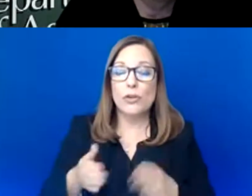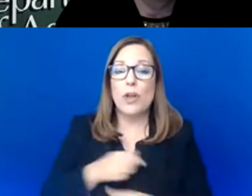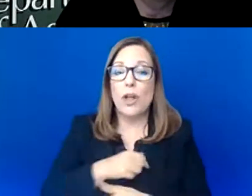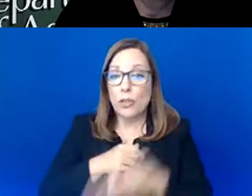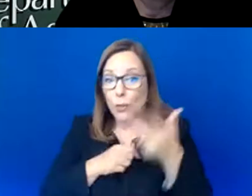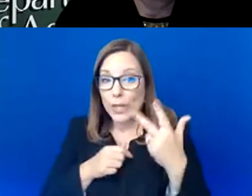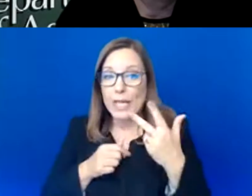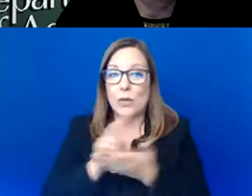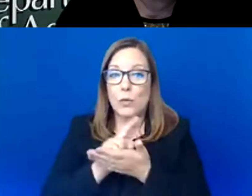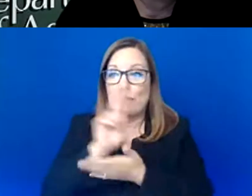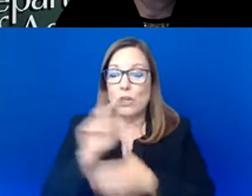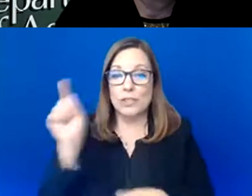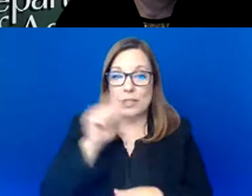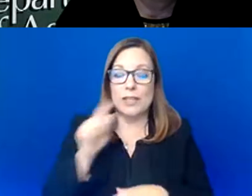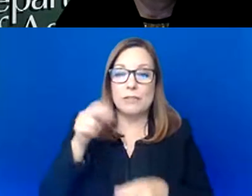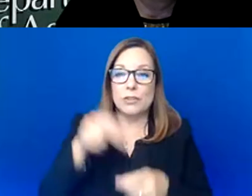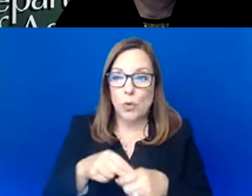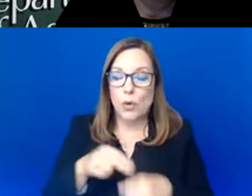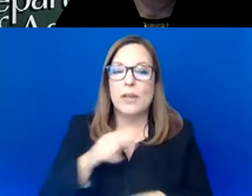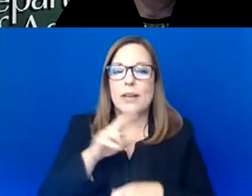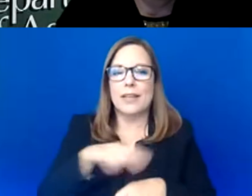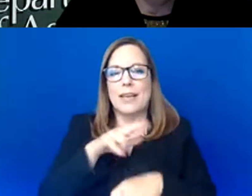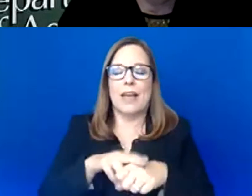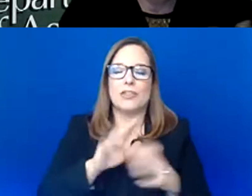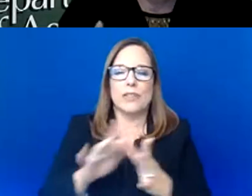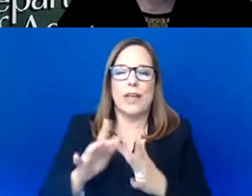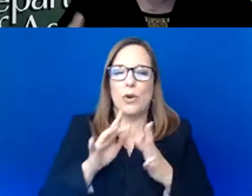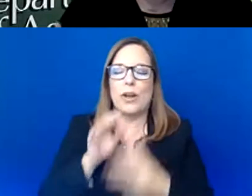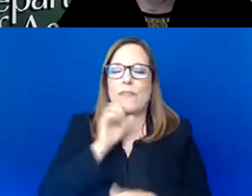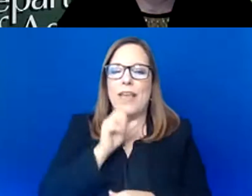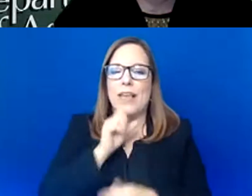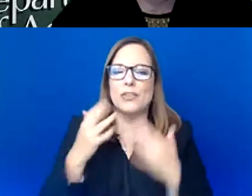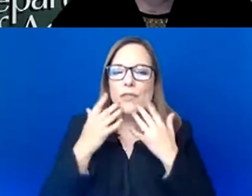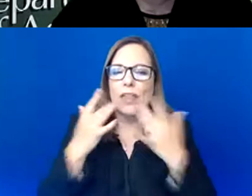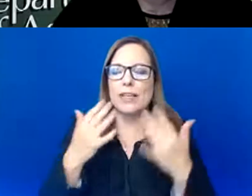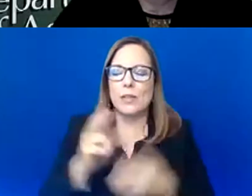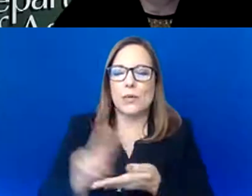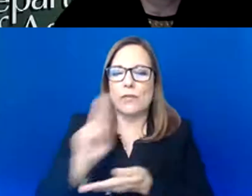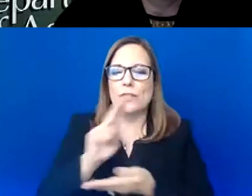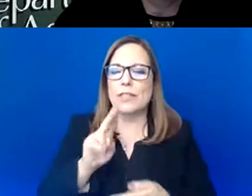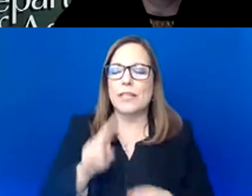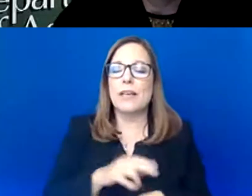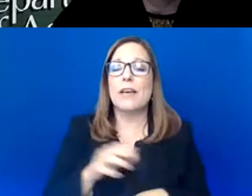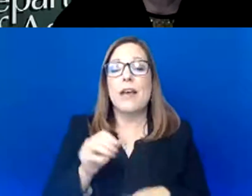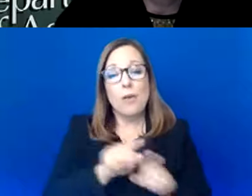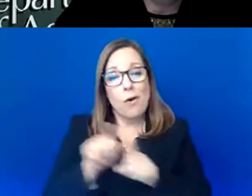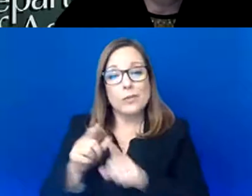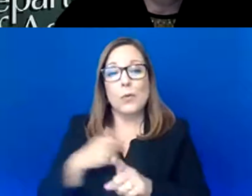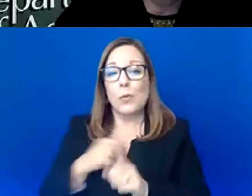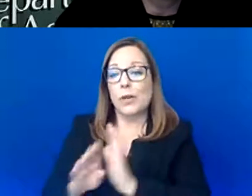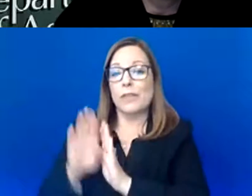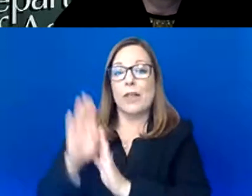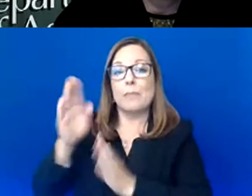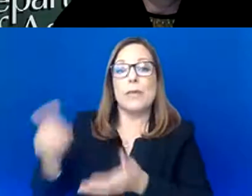joined the National Network of Age-Friendly Universities, and we're also developing new programs as we move forward. Next slide,